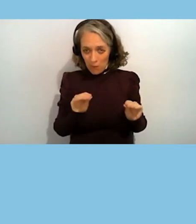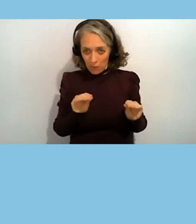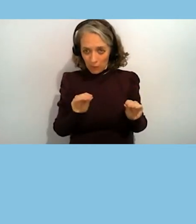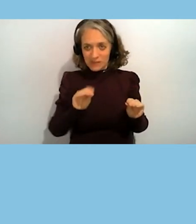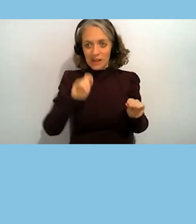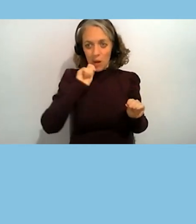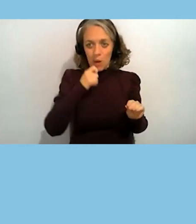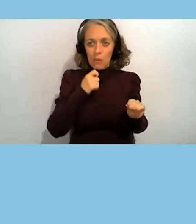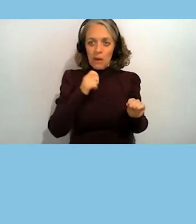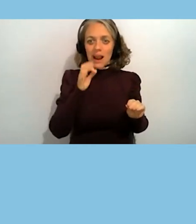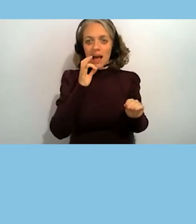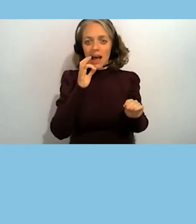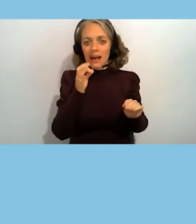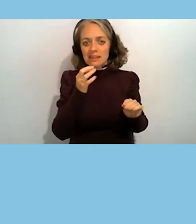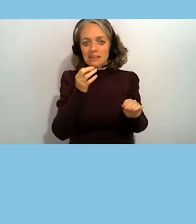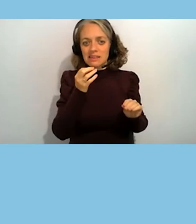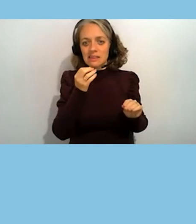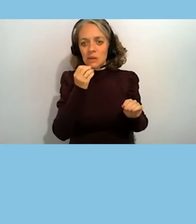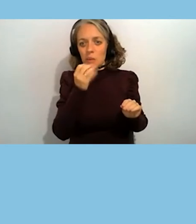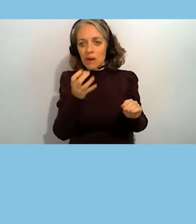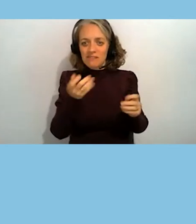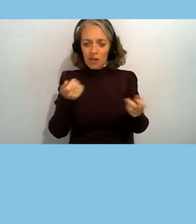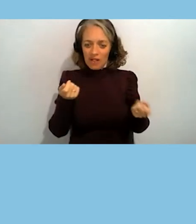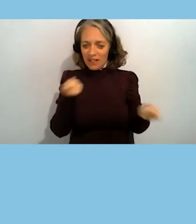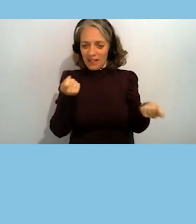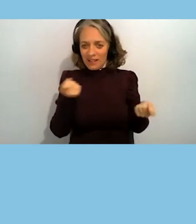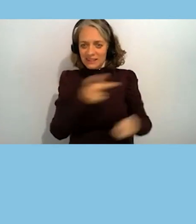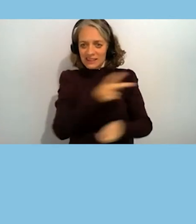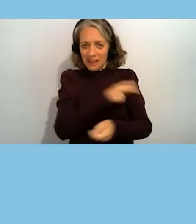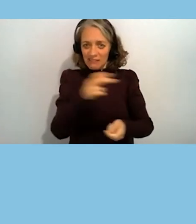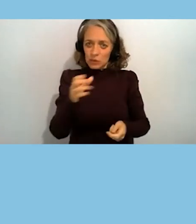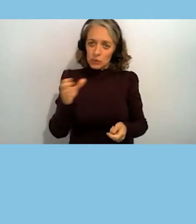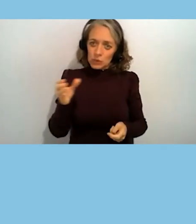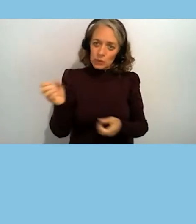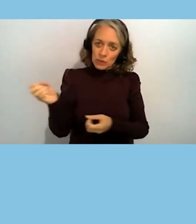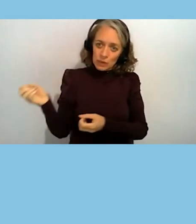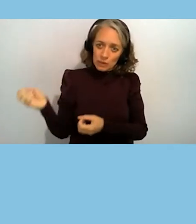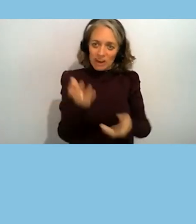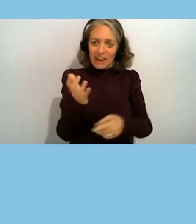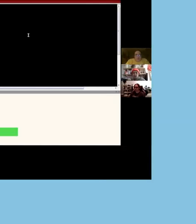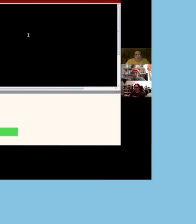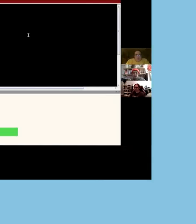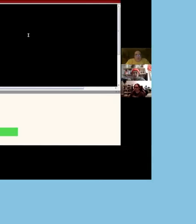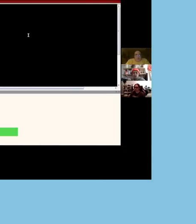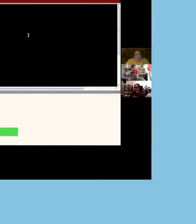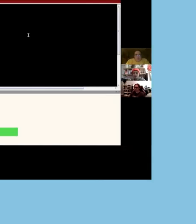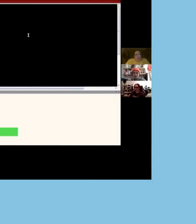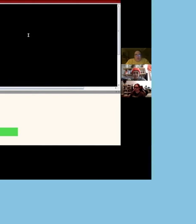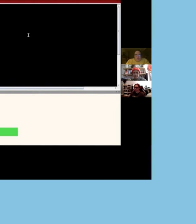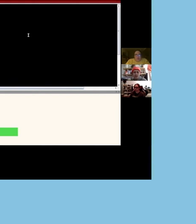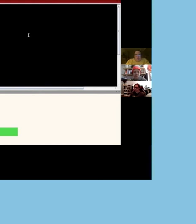ask the wonderful production staff to bring in the film.